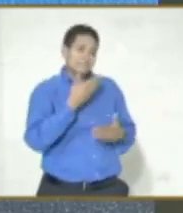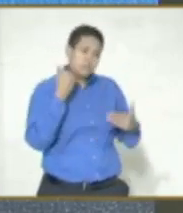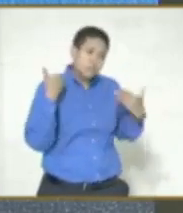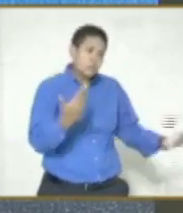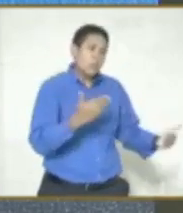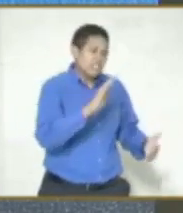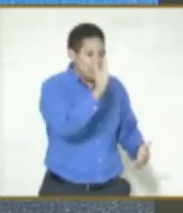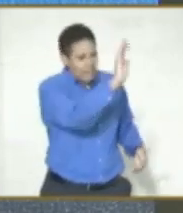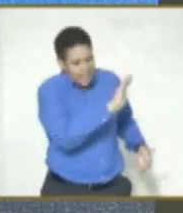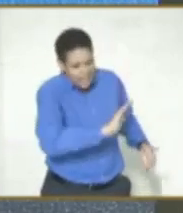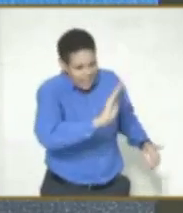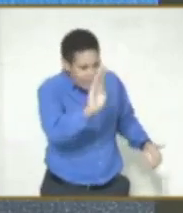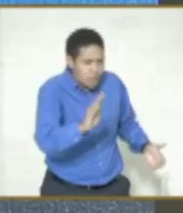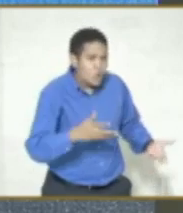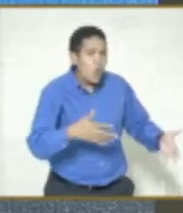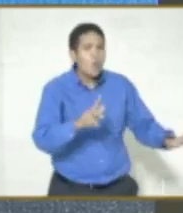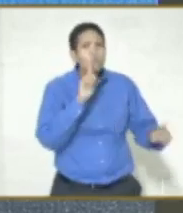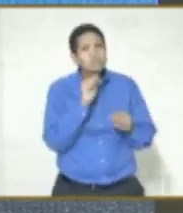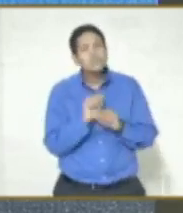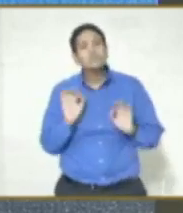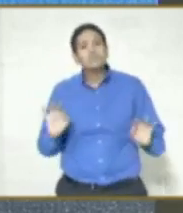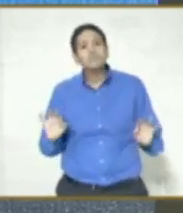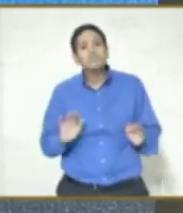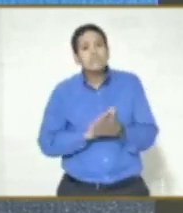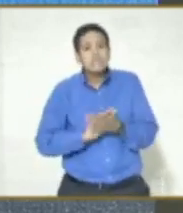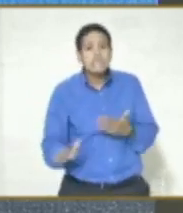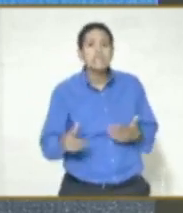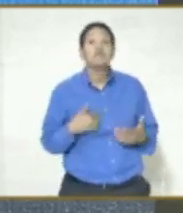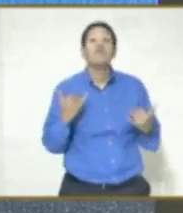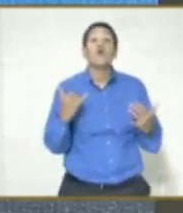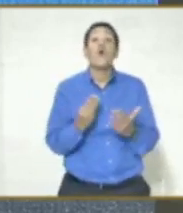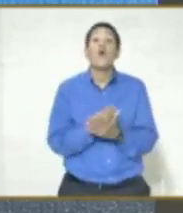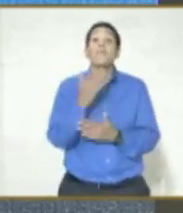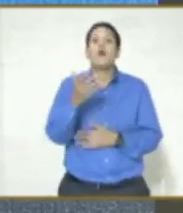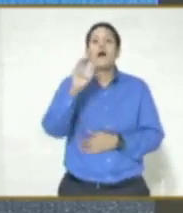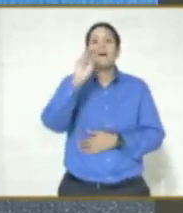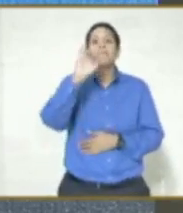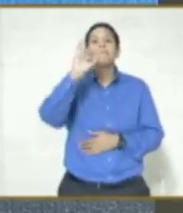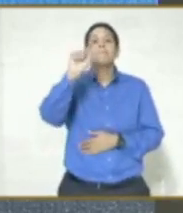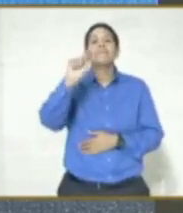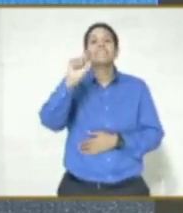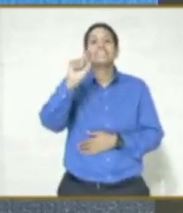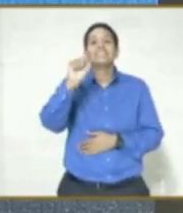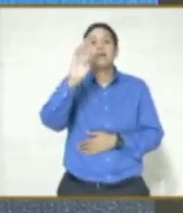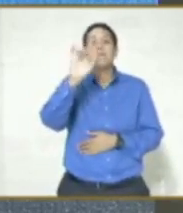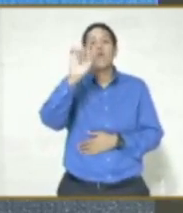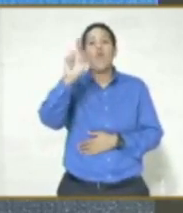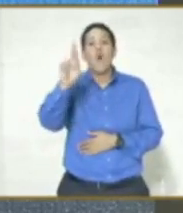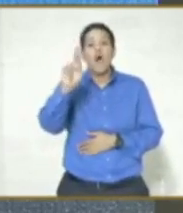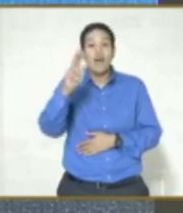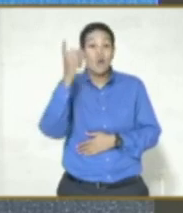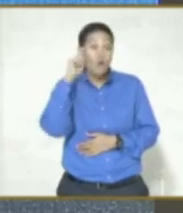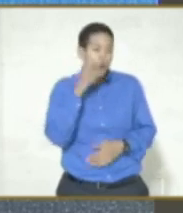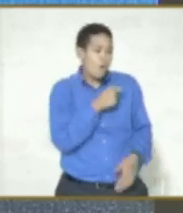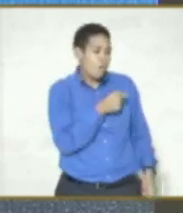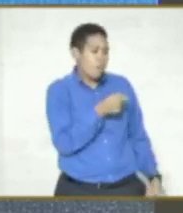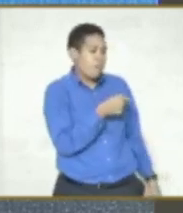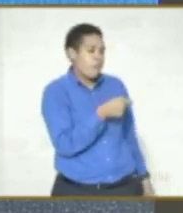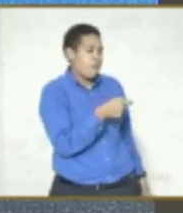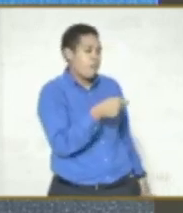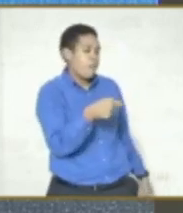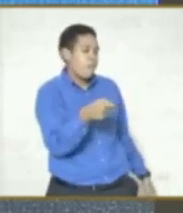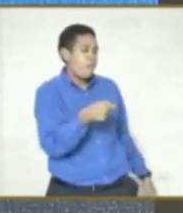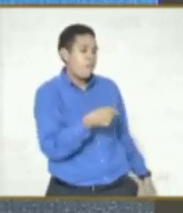to accommodate them. We are in the process now of purchasing a mist blower, which we will be utilizing to do further